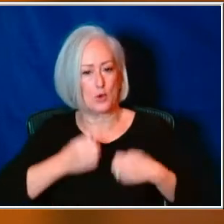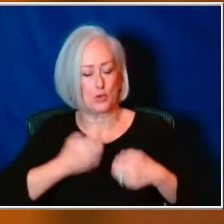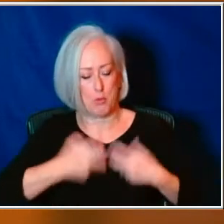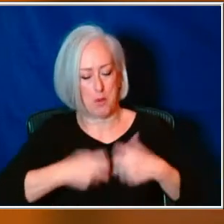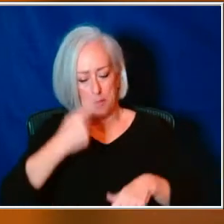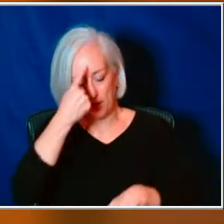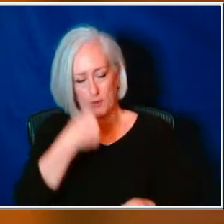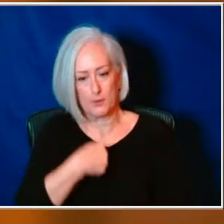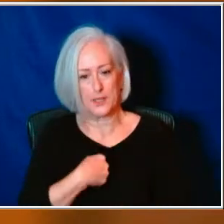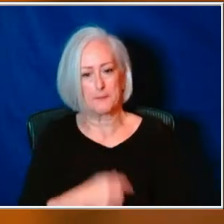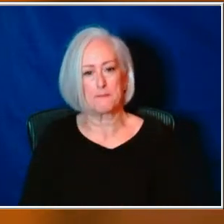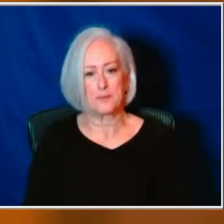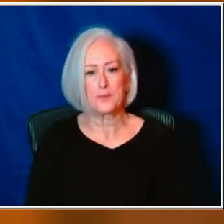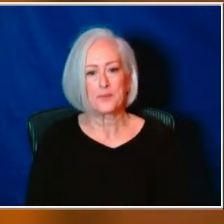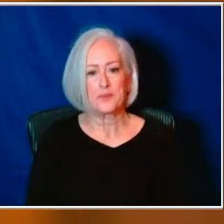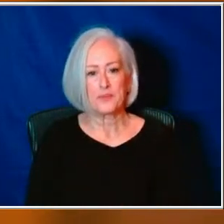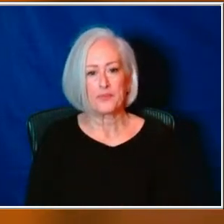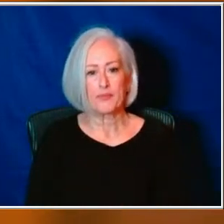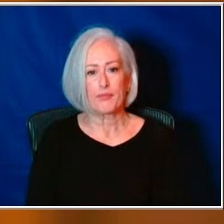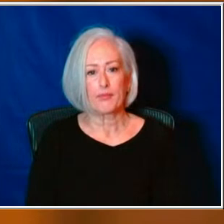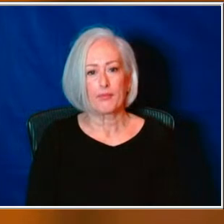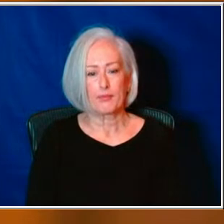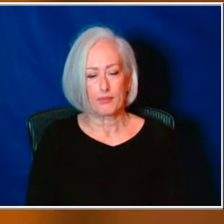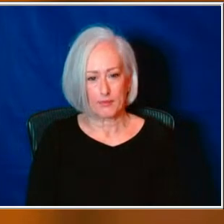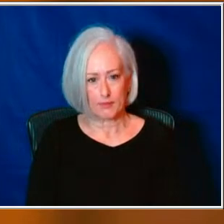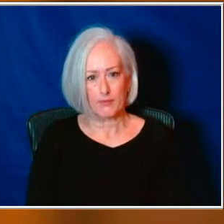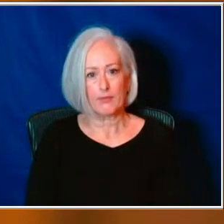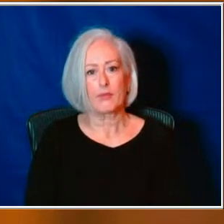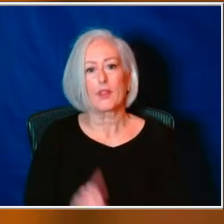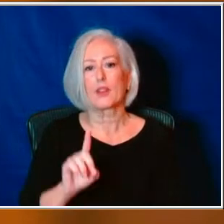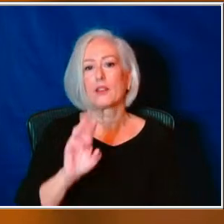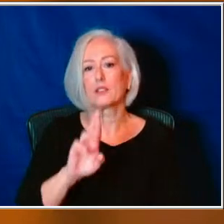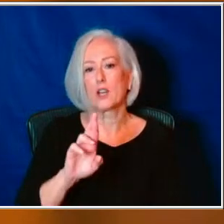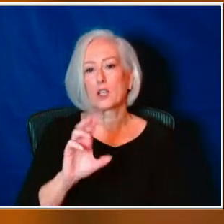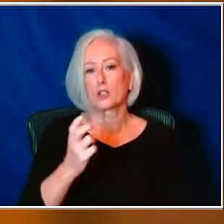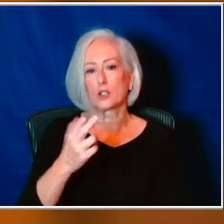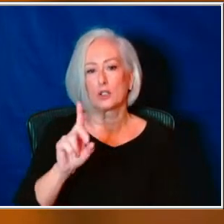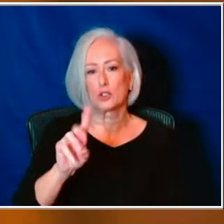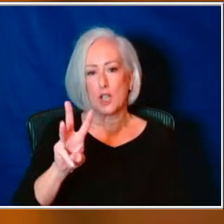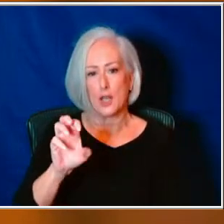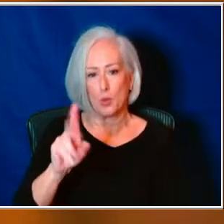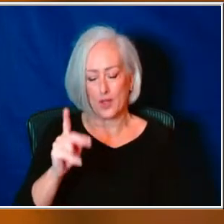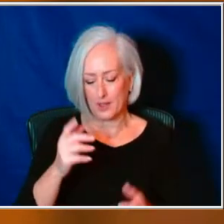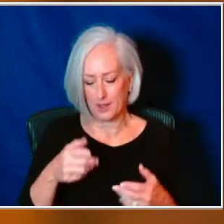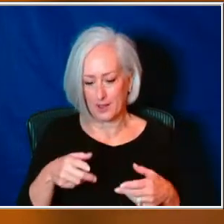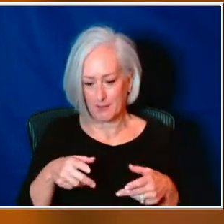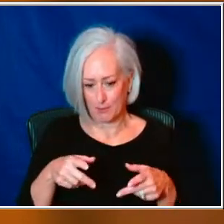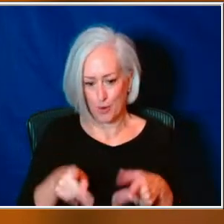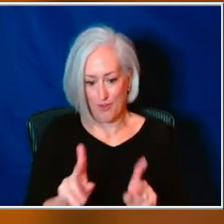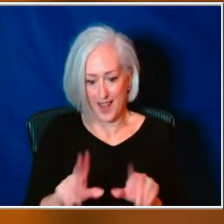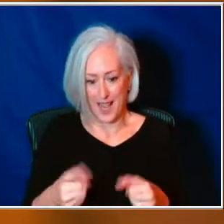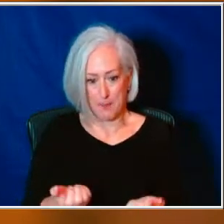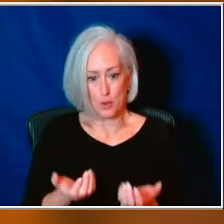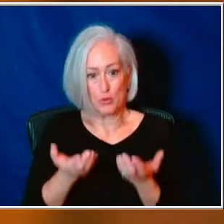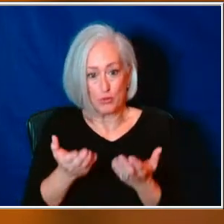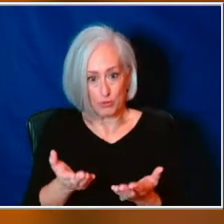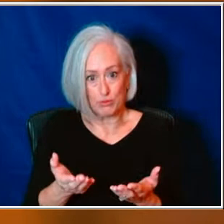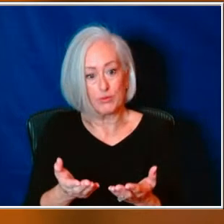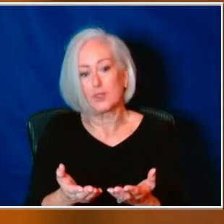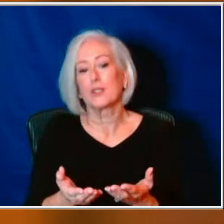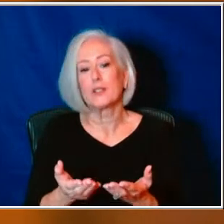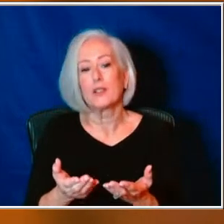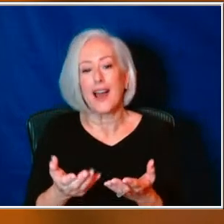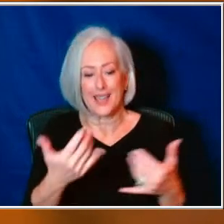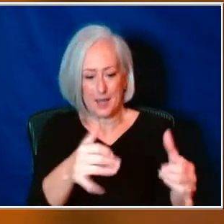And so with Dr. Chadwick giving me these opportunities, I'm able to play with my grandkids and